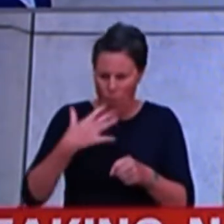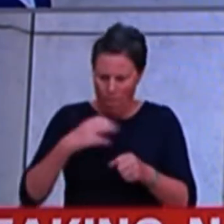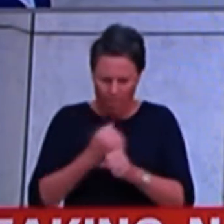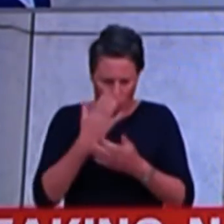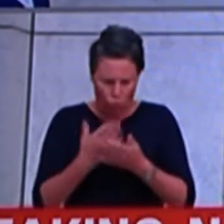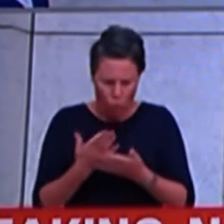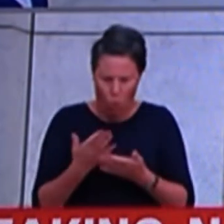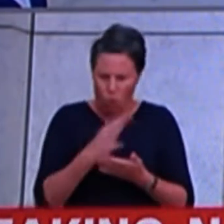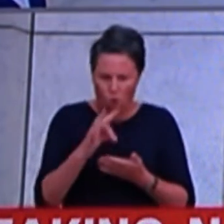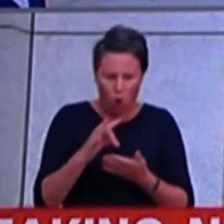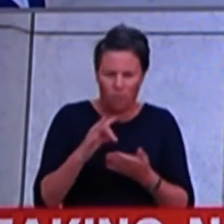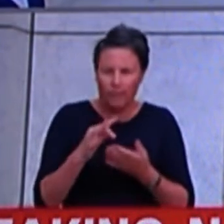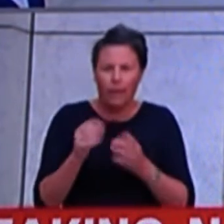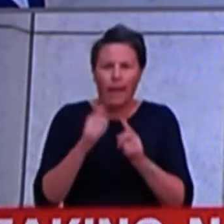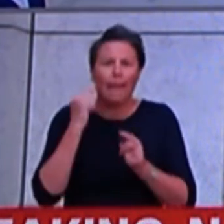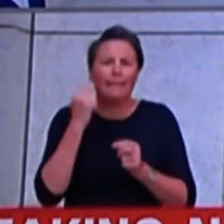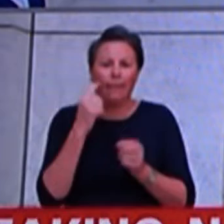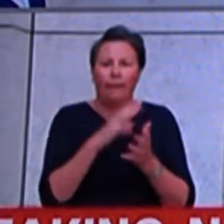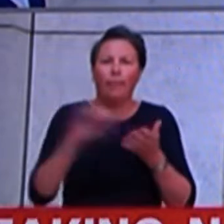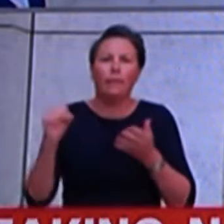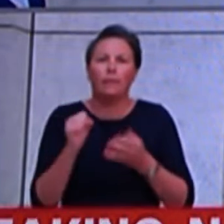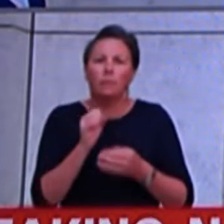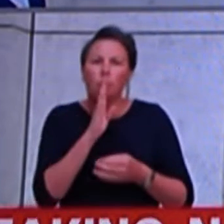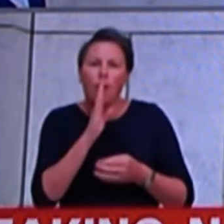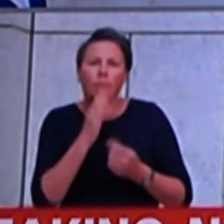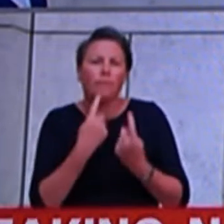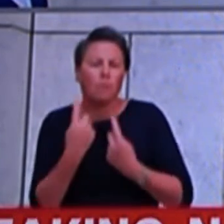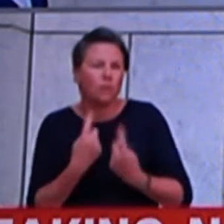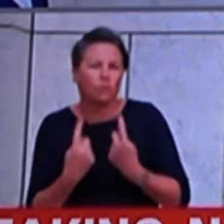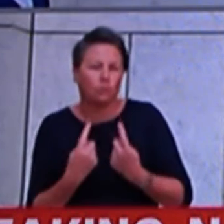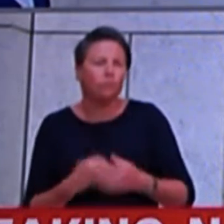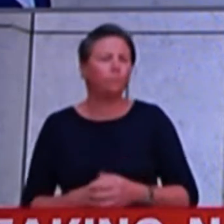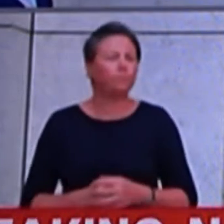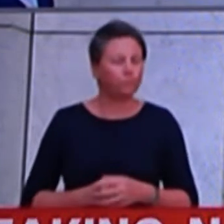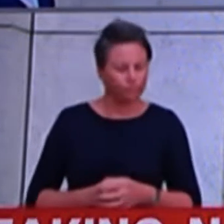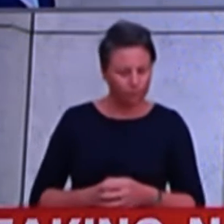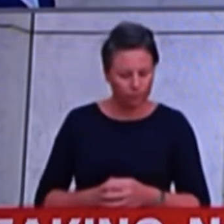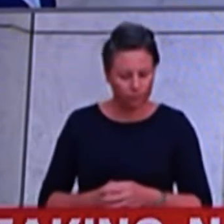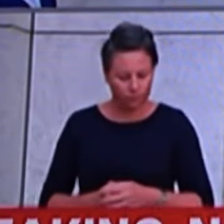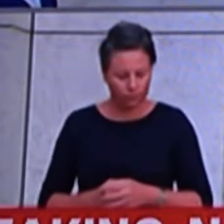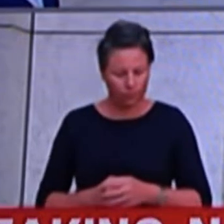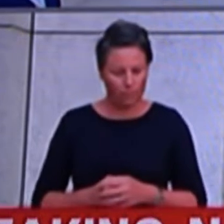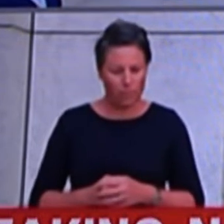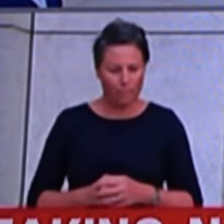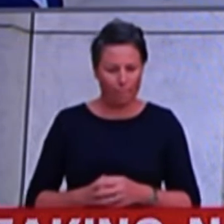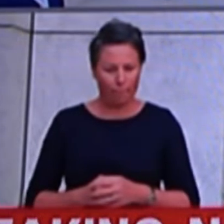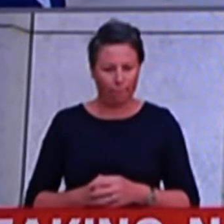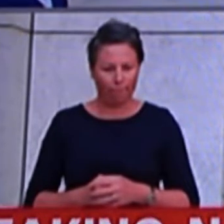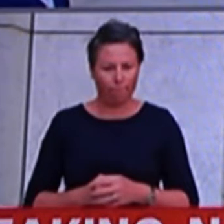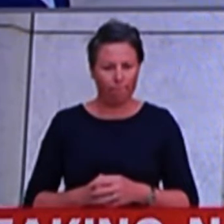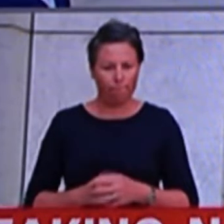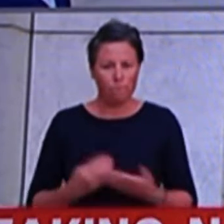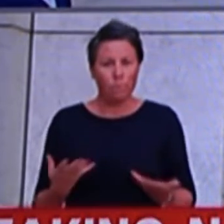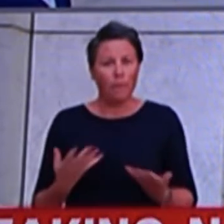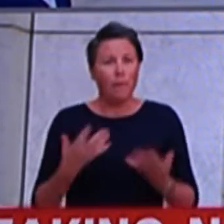solution. We've been listening carefully since we first indicated that we'd be moving to use this app to the various